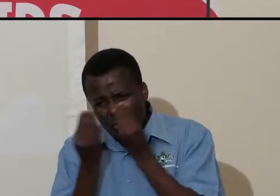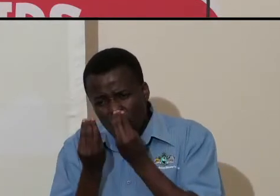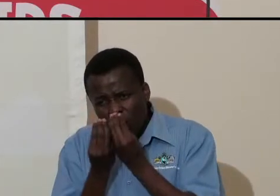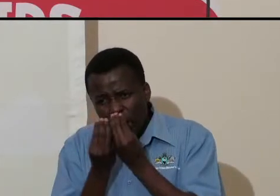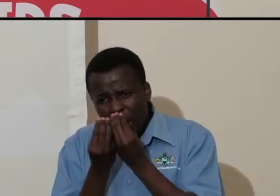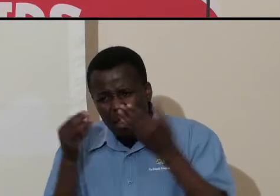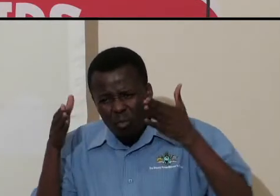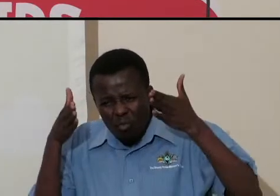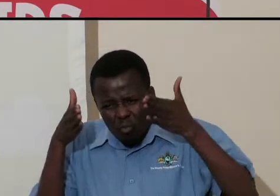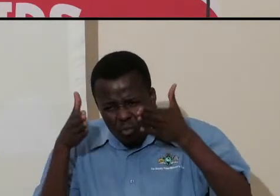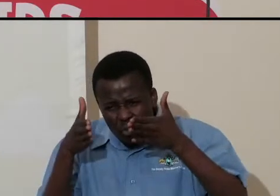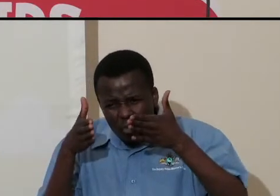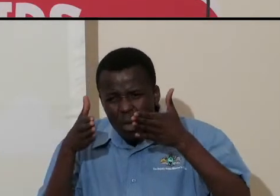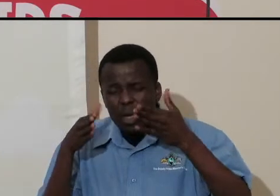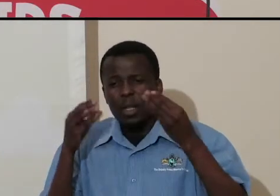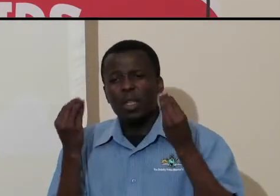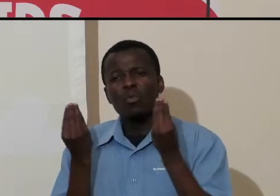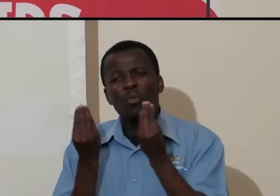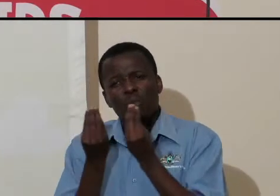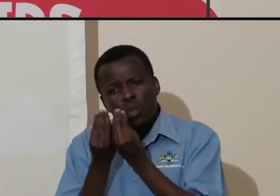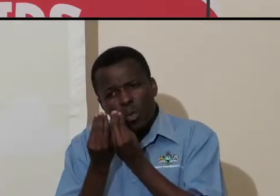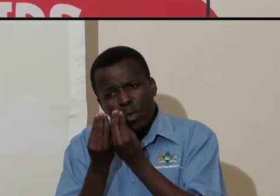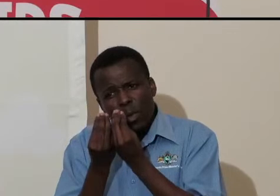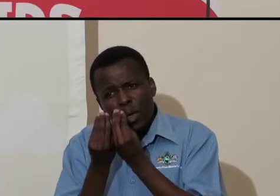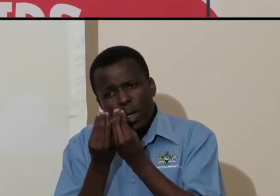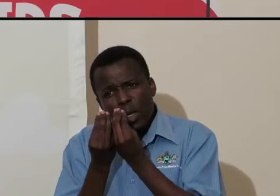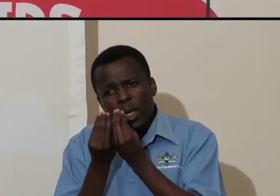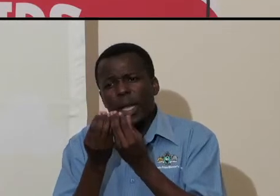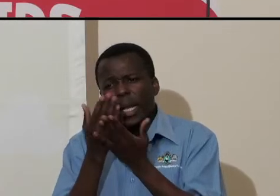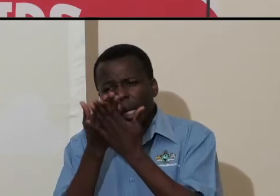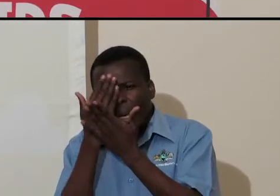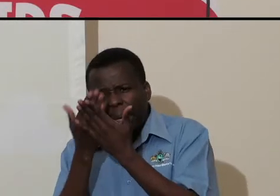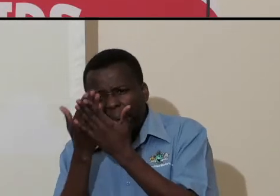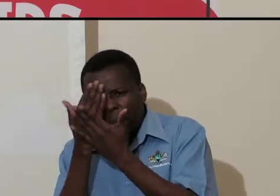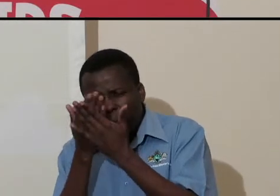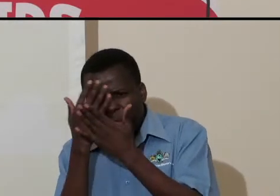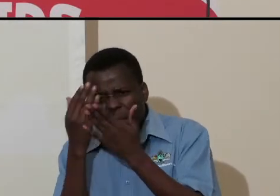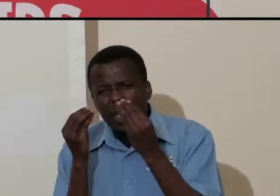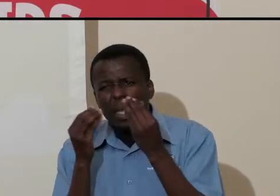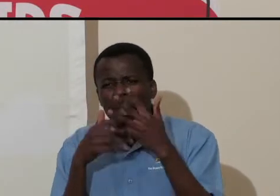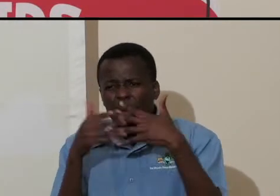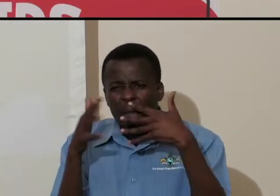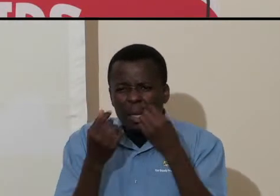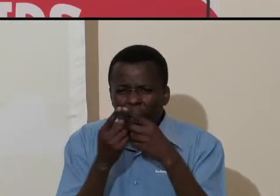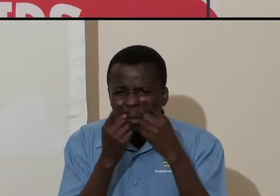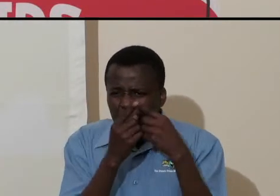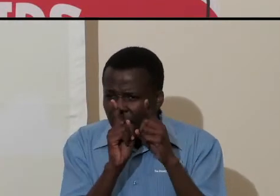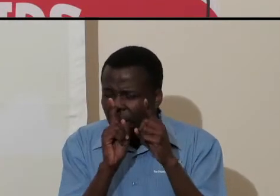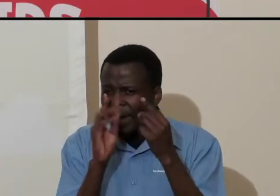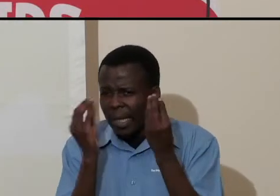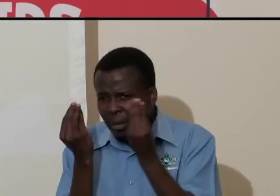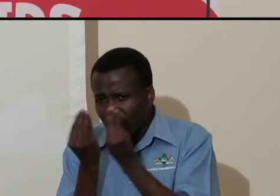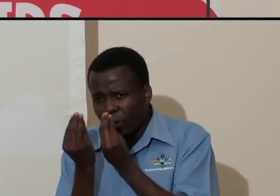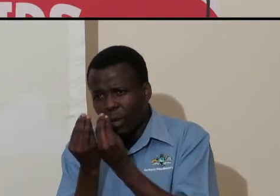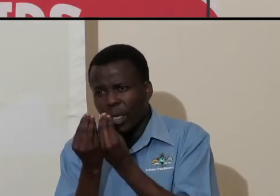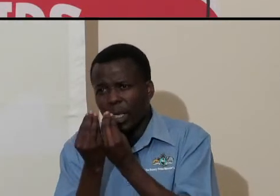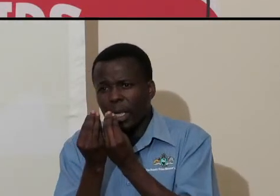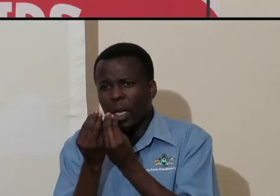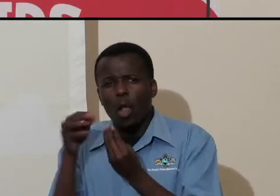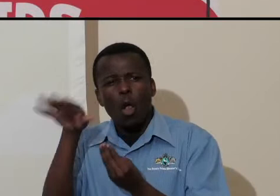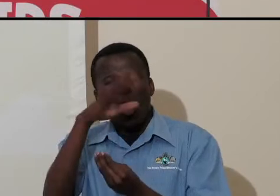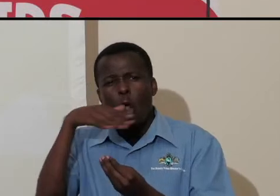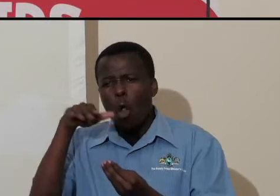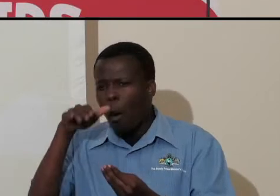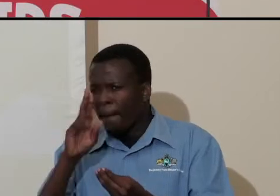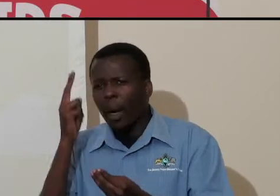we need dedicated efforts across all stakeholders to address inequalities. Everyone in this